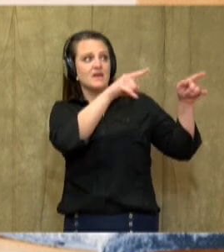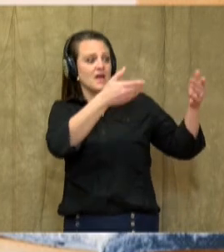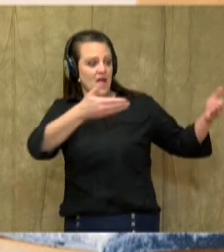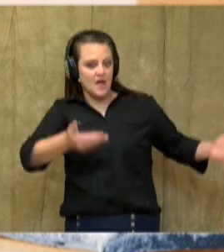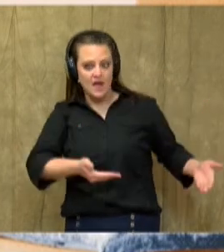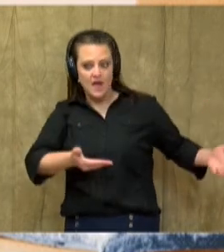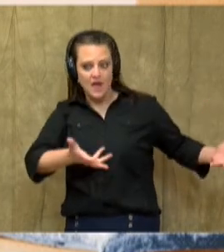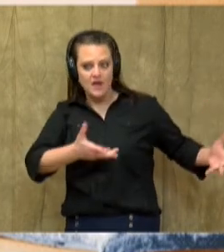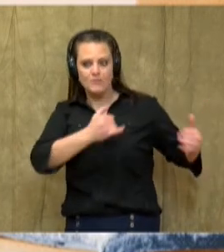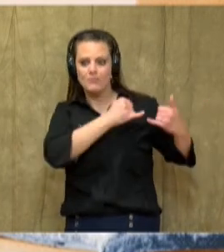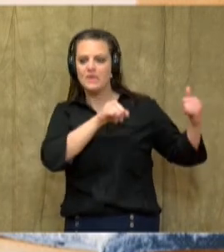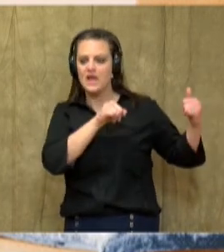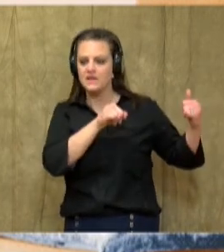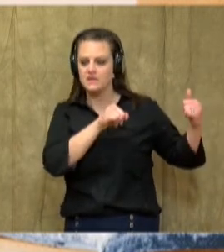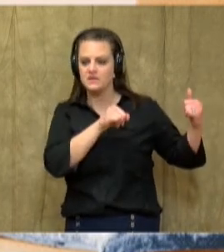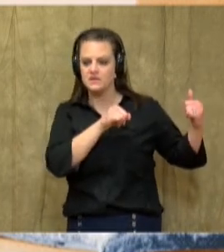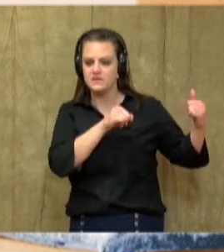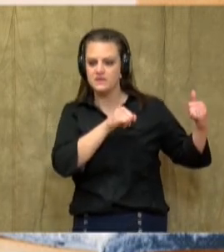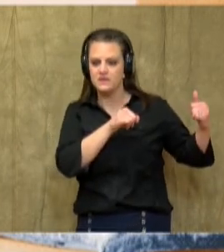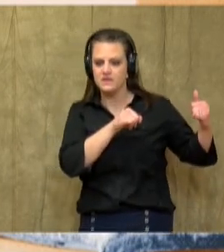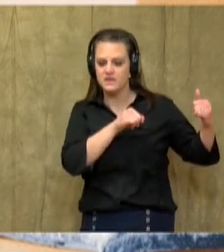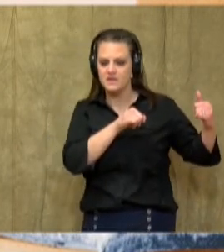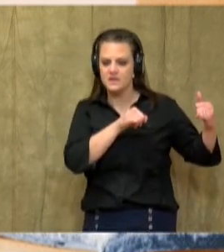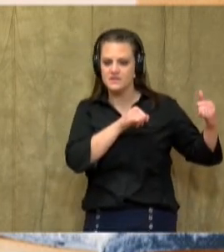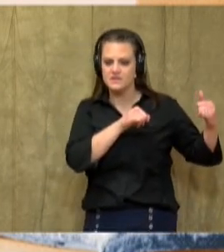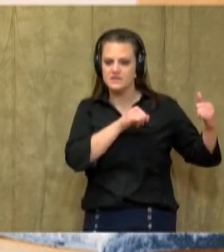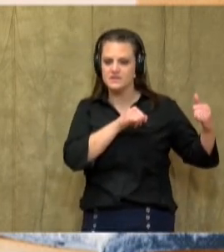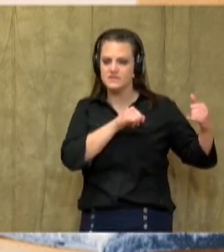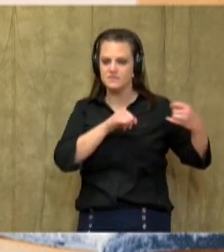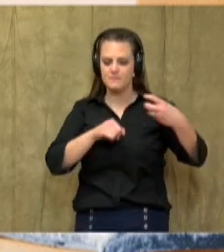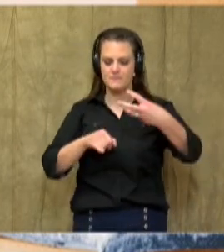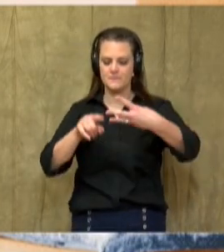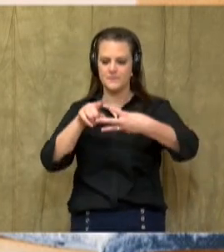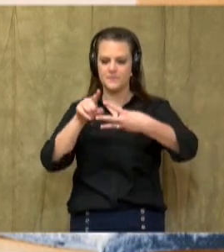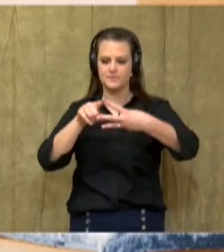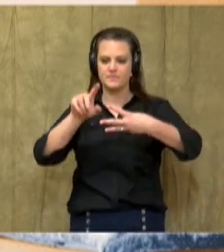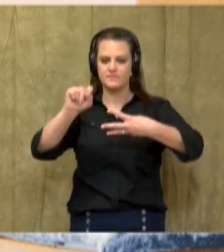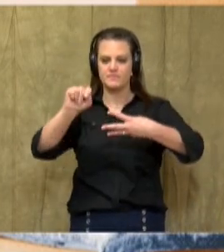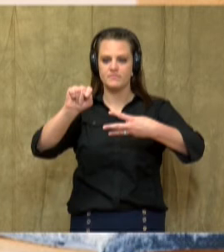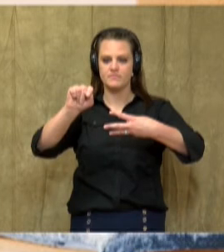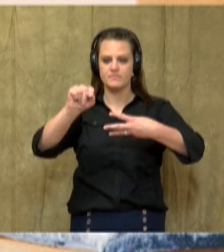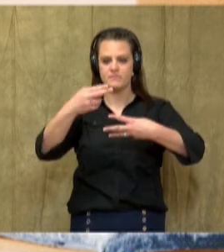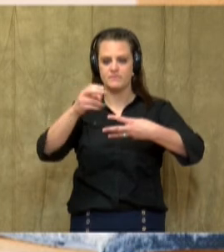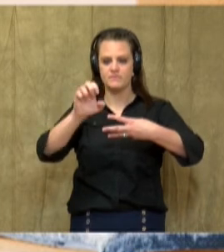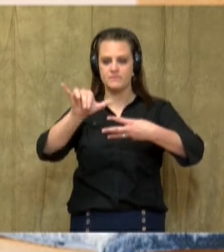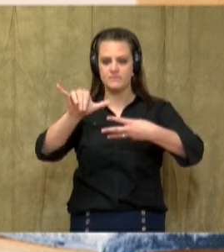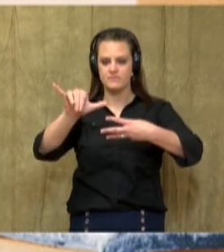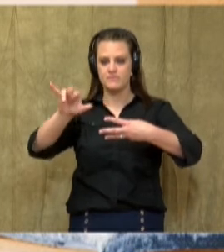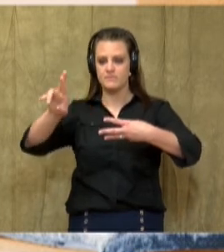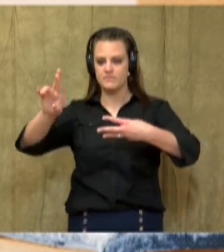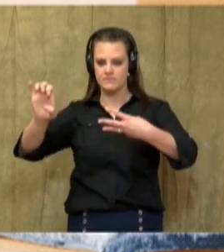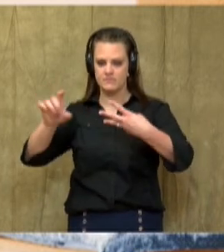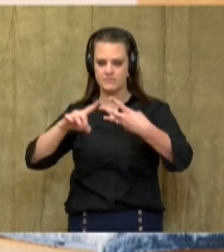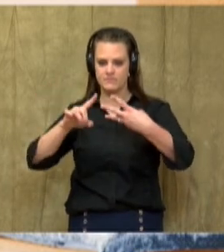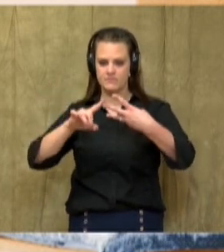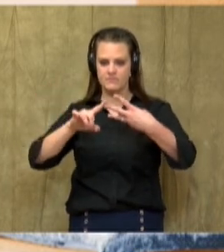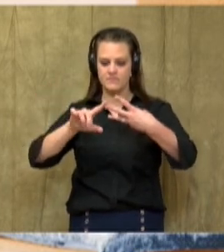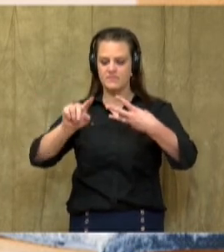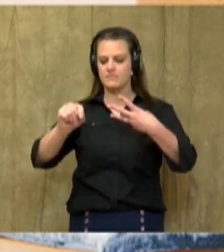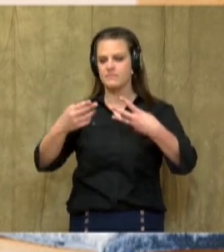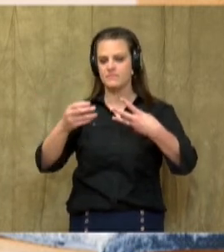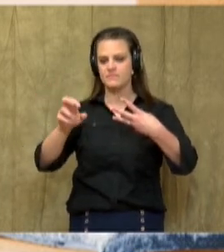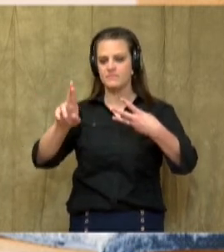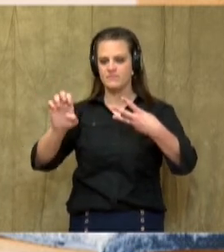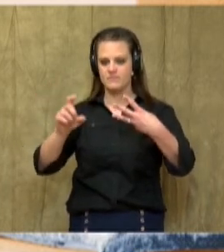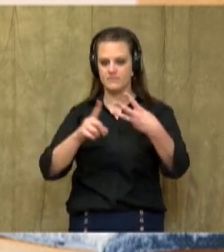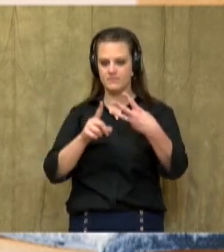are. What goes in the blank? Is it there? Is it there? Or is it